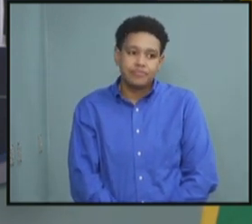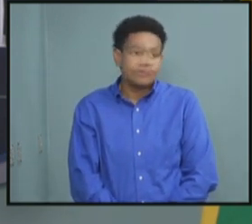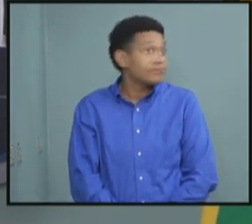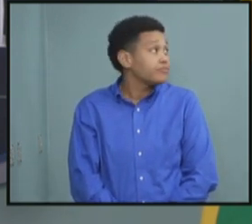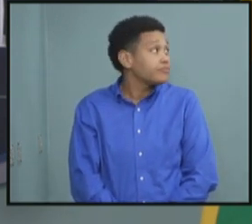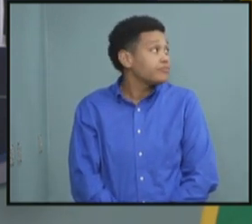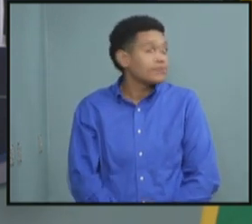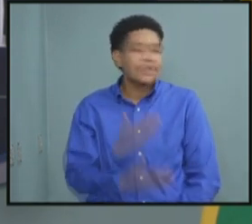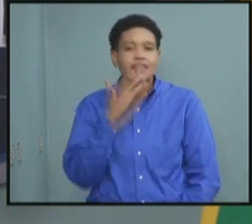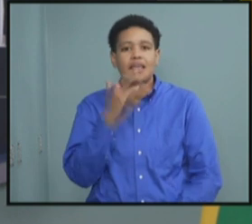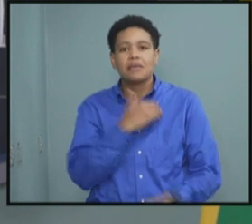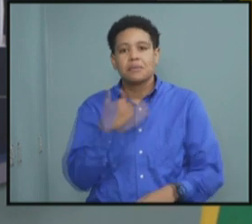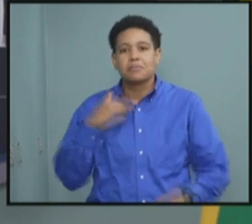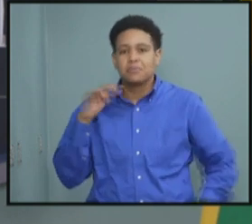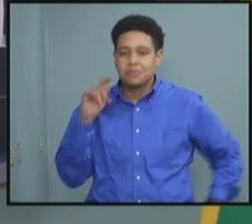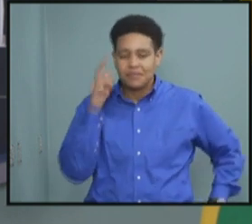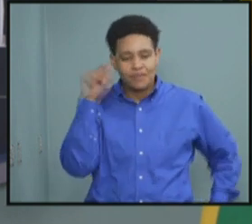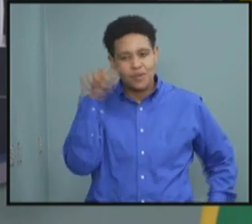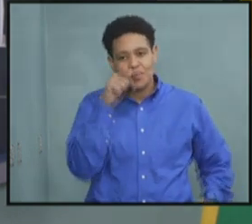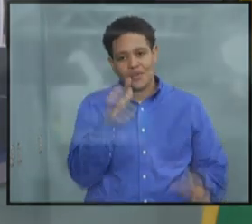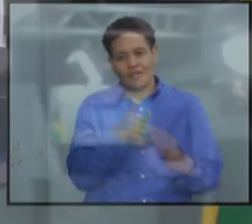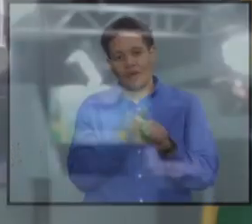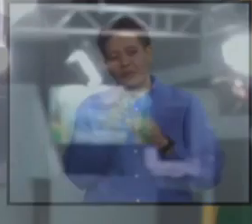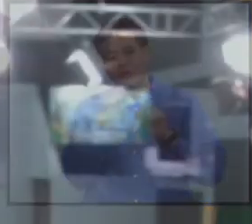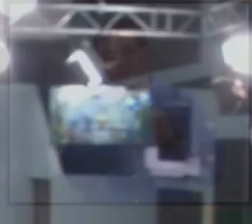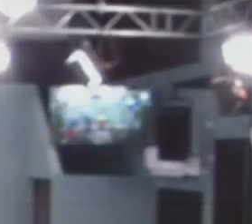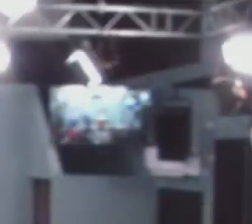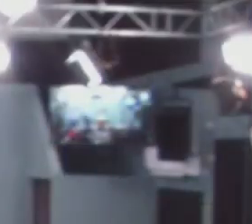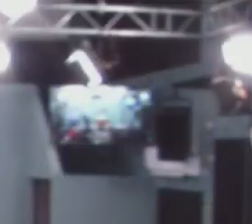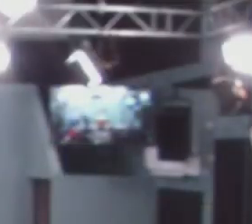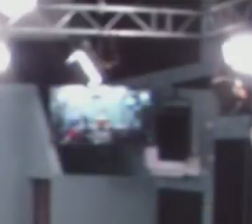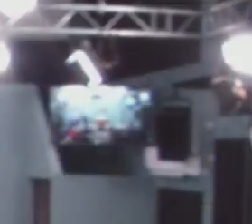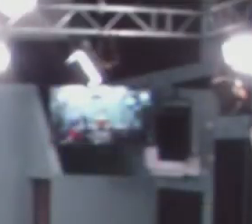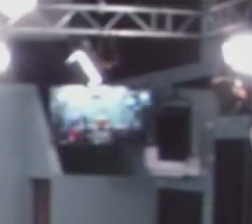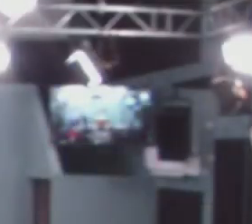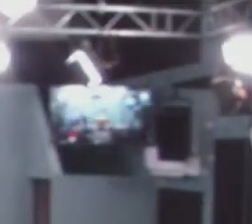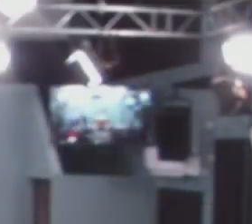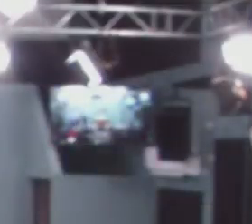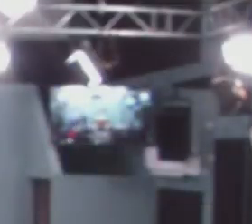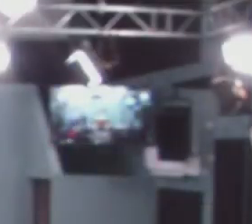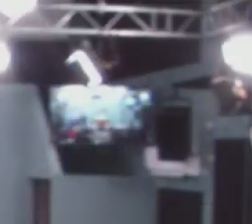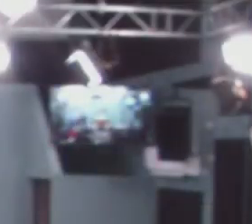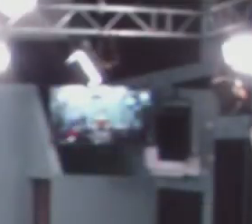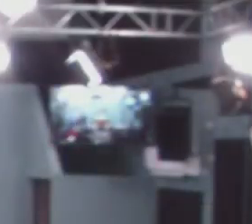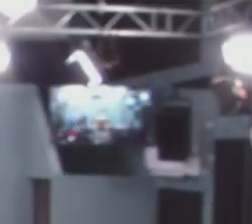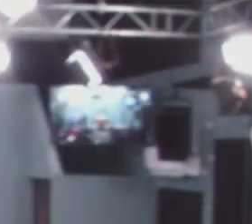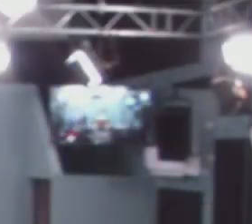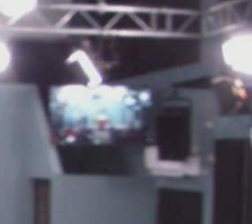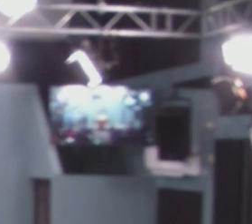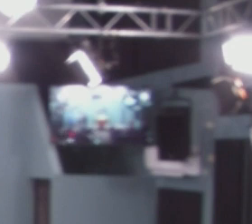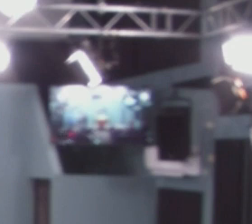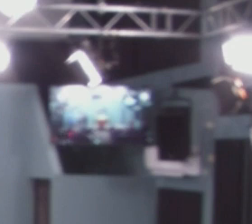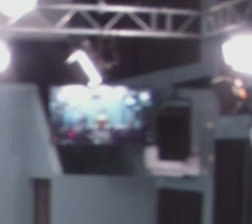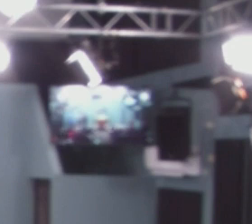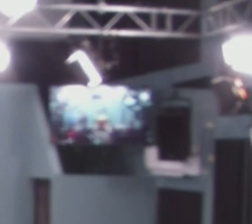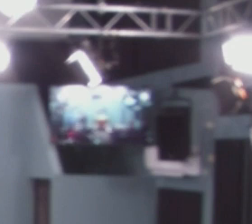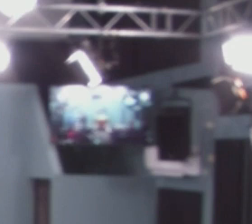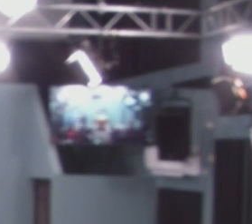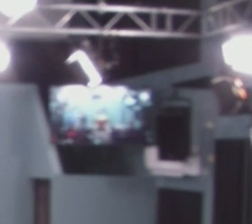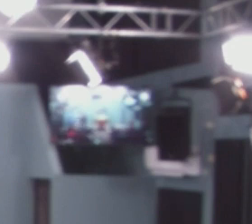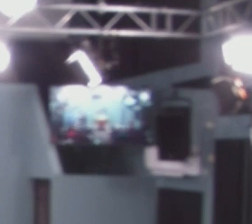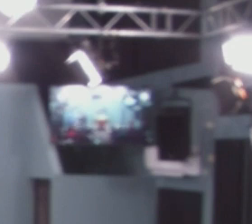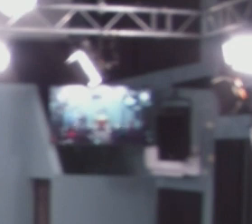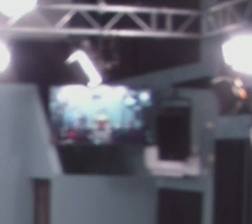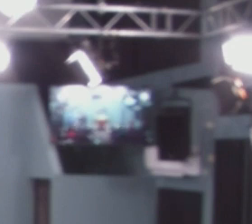who had follow-up questions, we apologize. It is now 7:50 and we are wrapping. Thank you, everyone, for joining us, and join us again